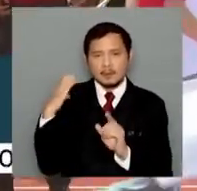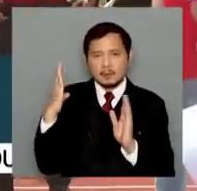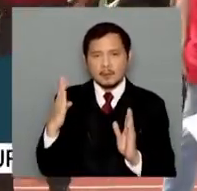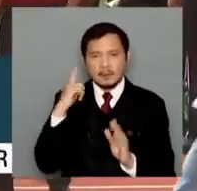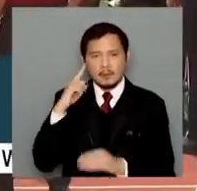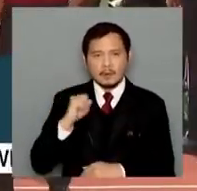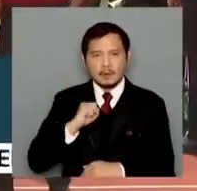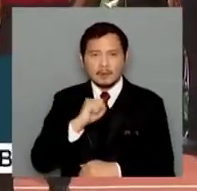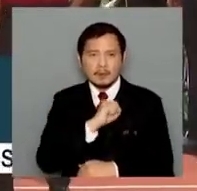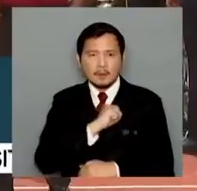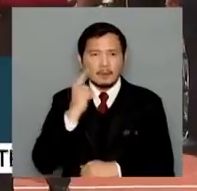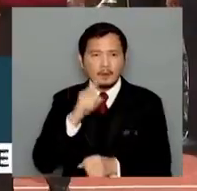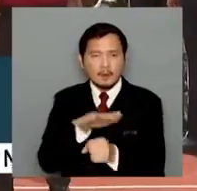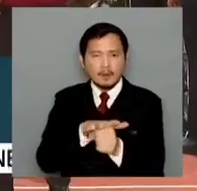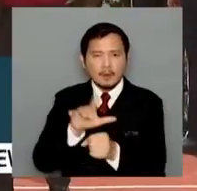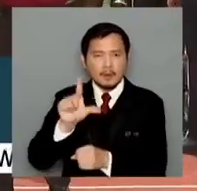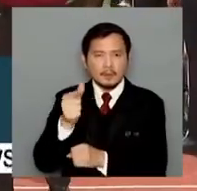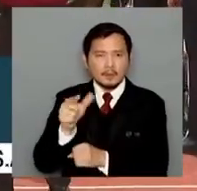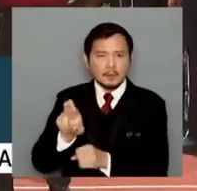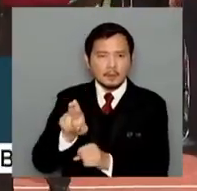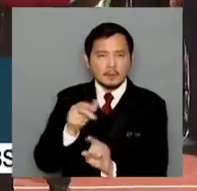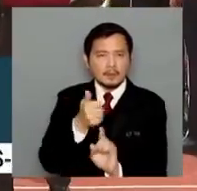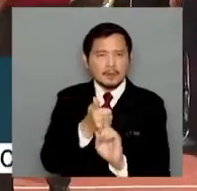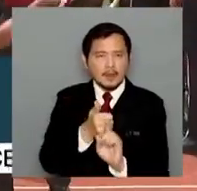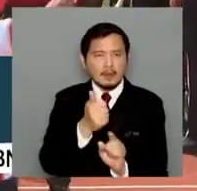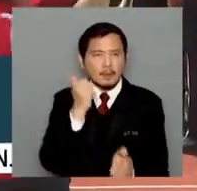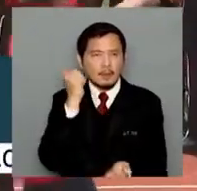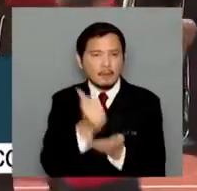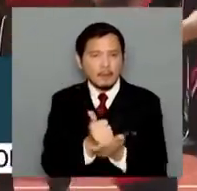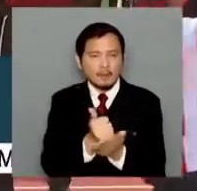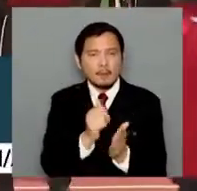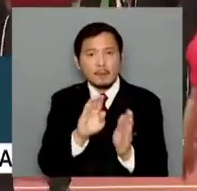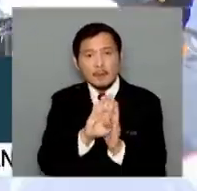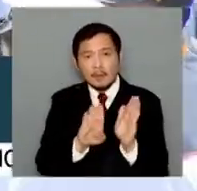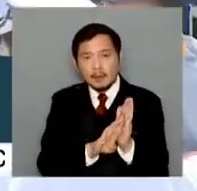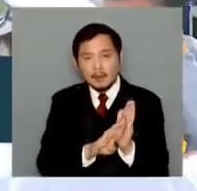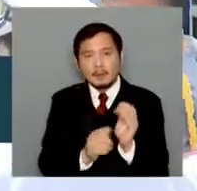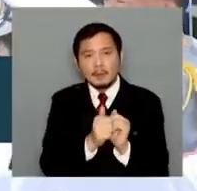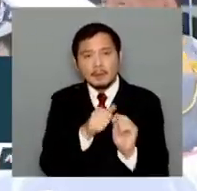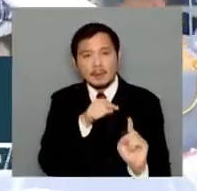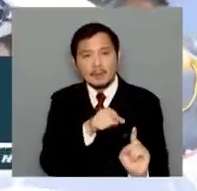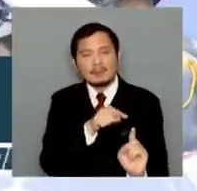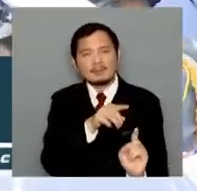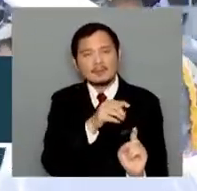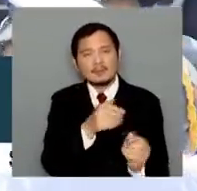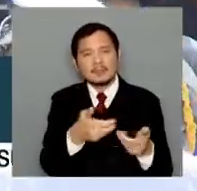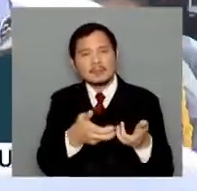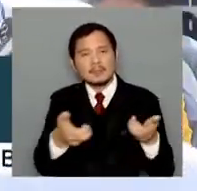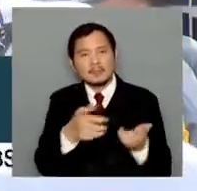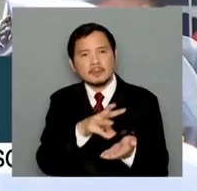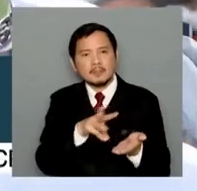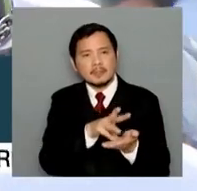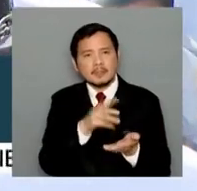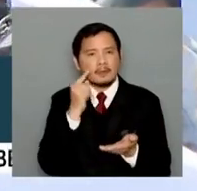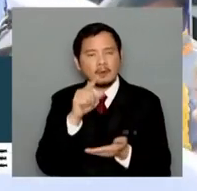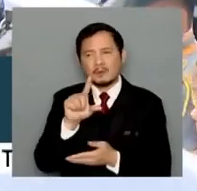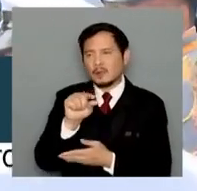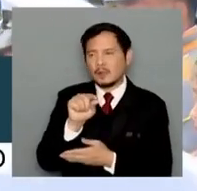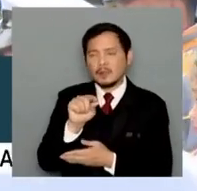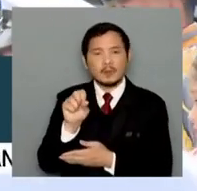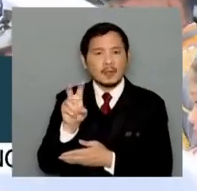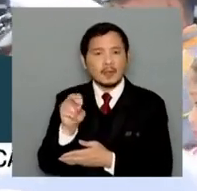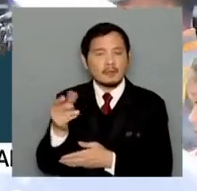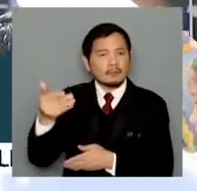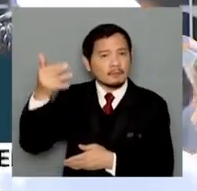Committee on Local Government that approved the bill that proclaimed Bacoor as a city back in 2012. This is also why Bacoor